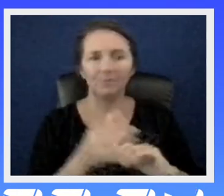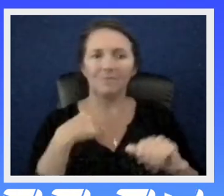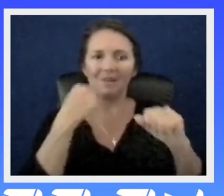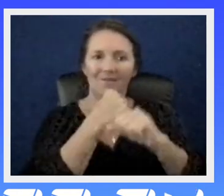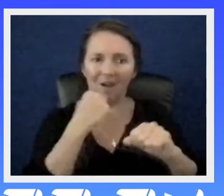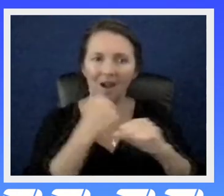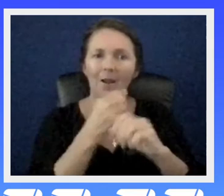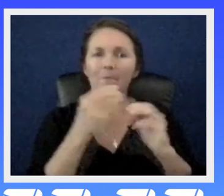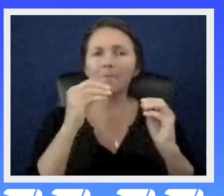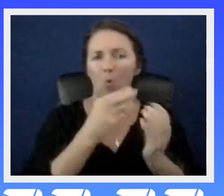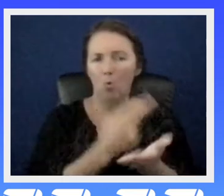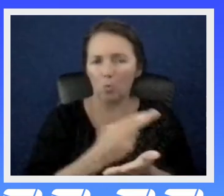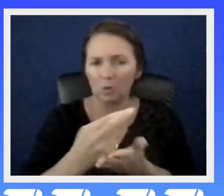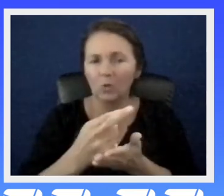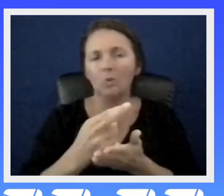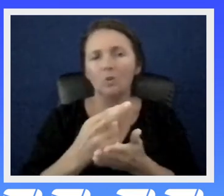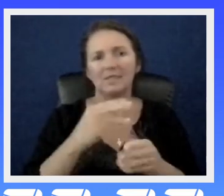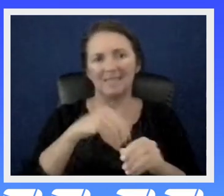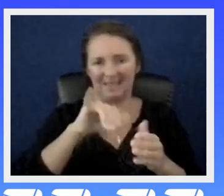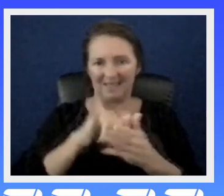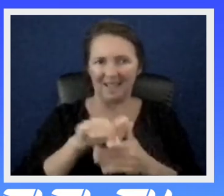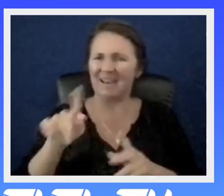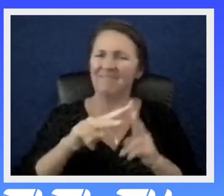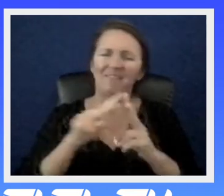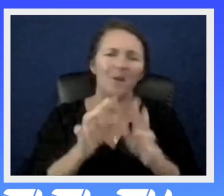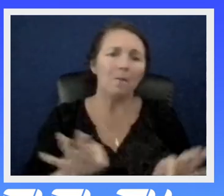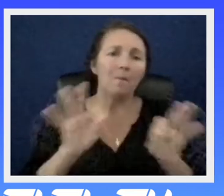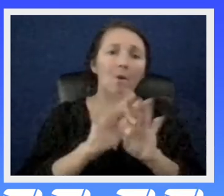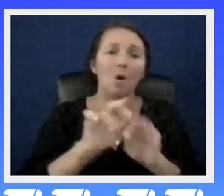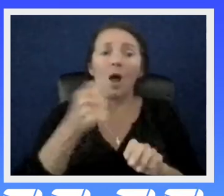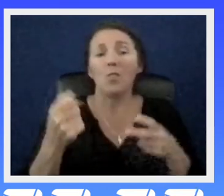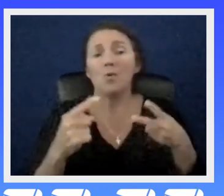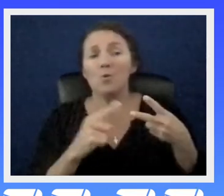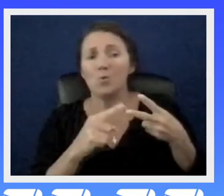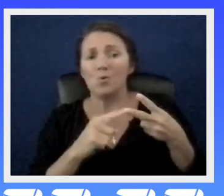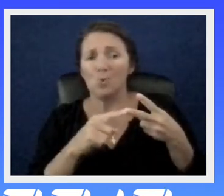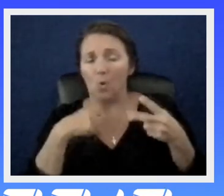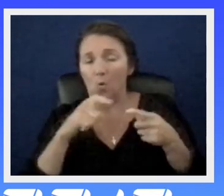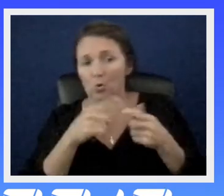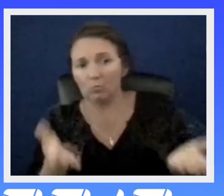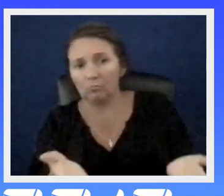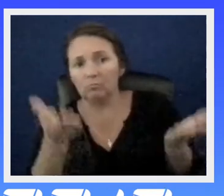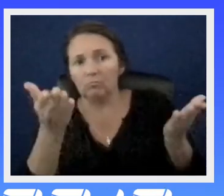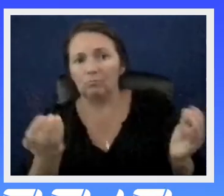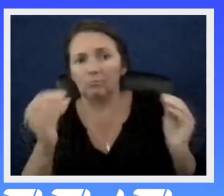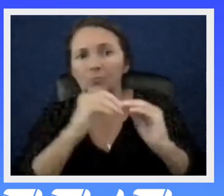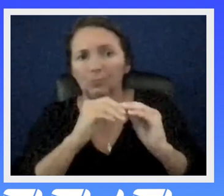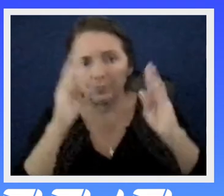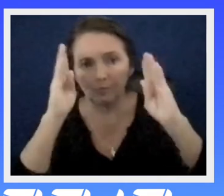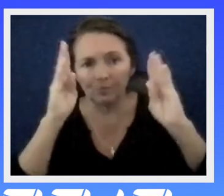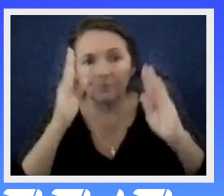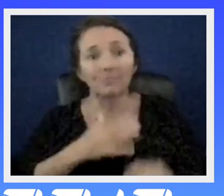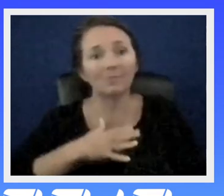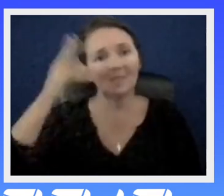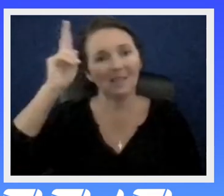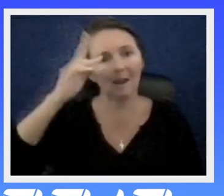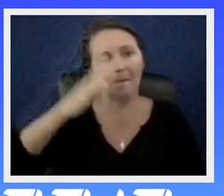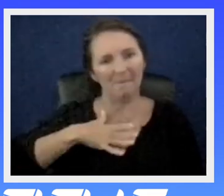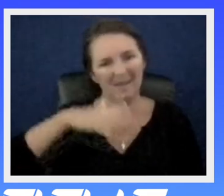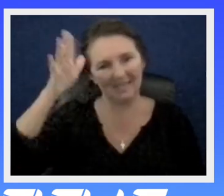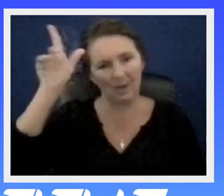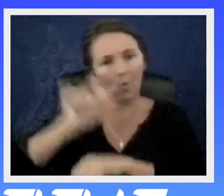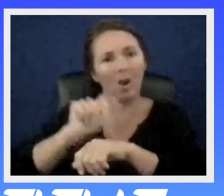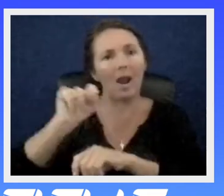resources there. Critically important. The other piece I do want to lift up is my uncle, who's my dad. He works at Berklee College of